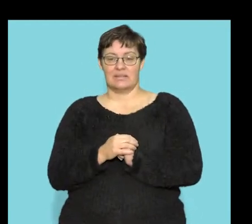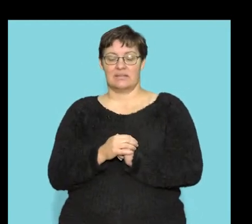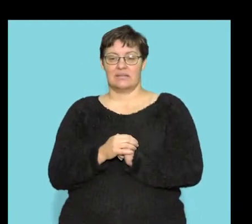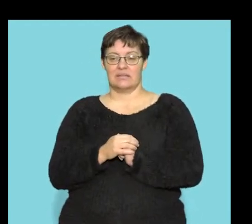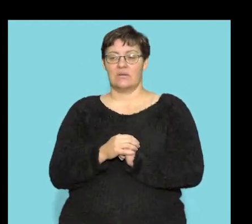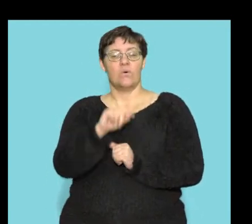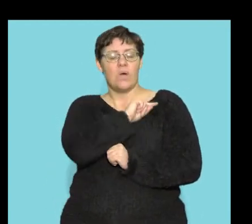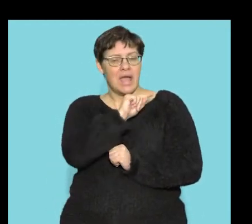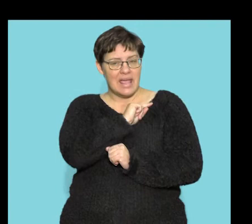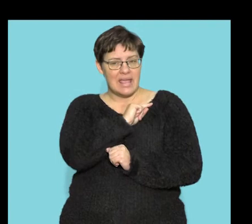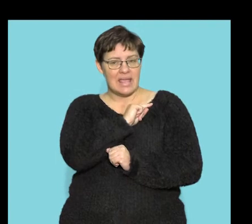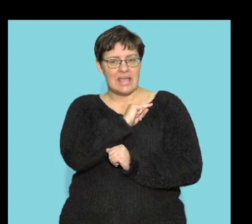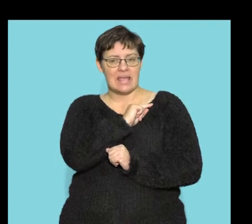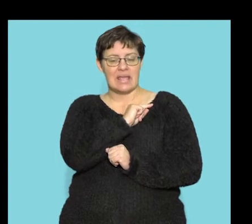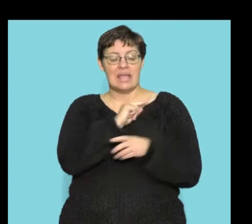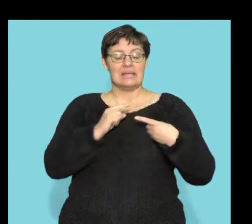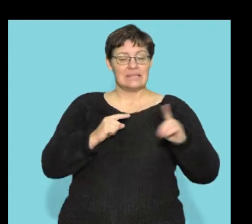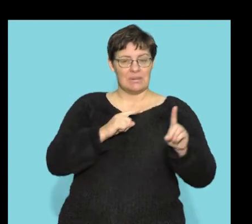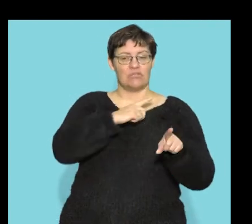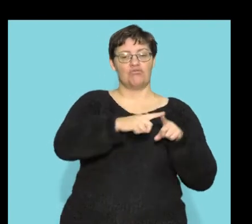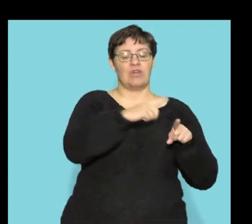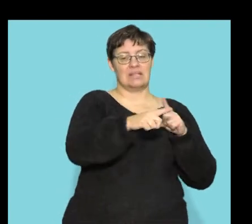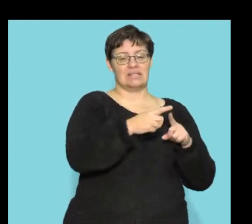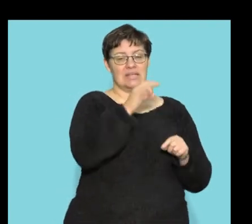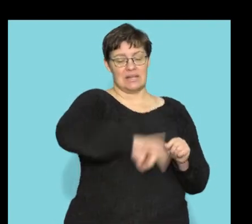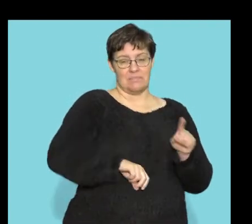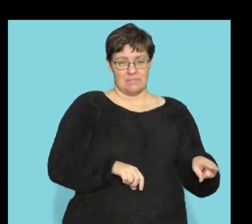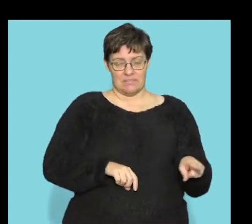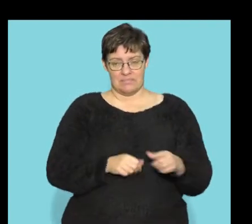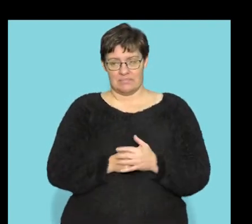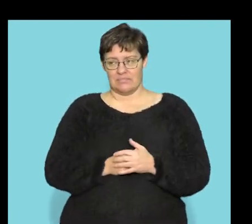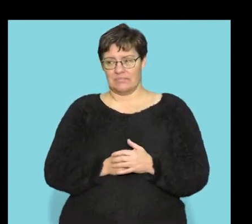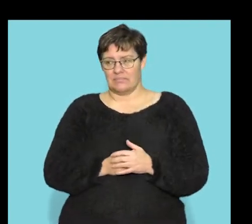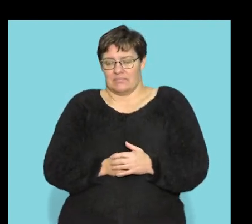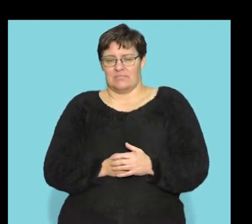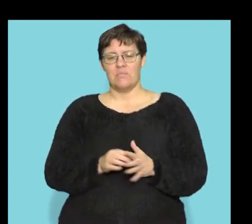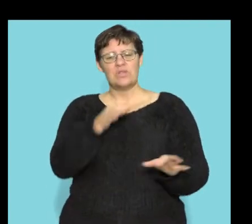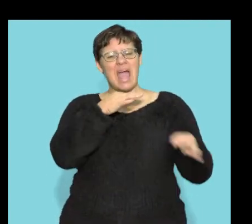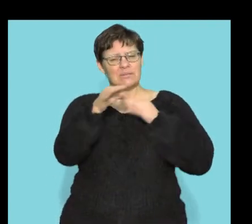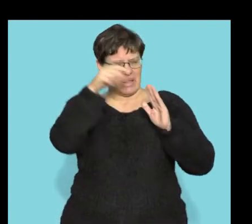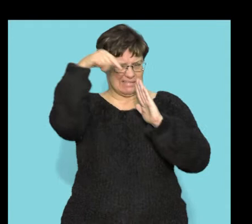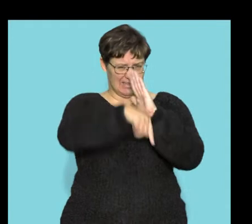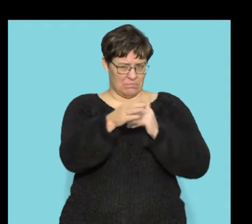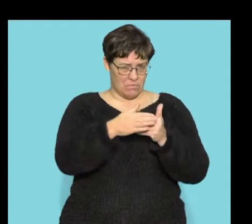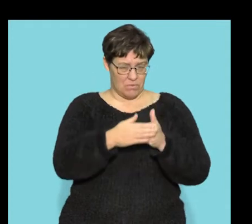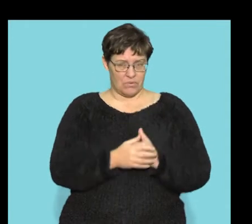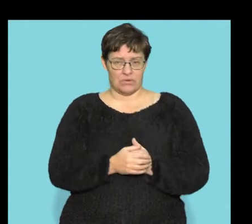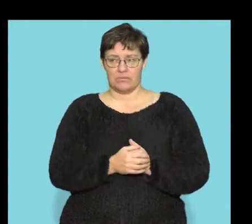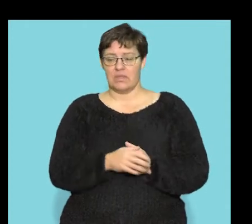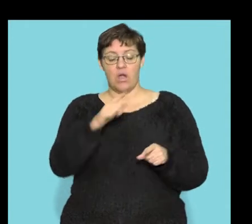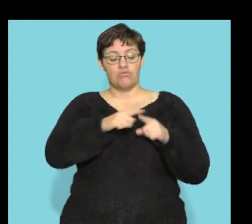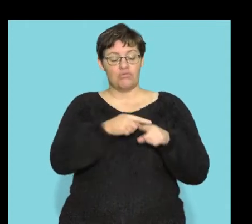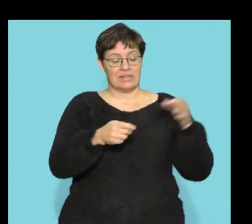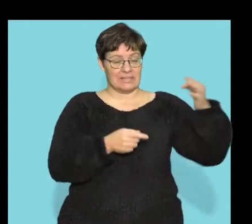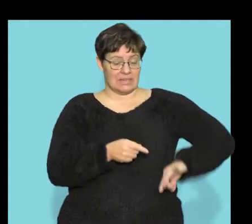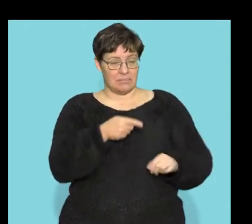Minus, why? Debit the rent income. Let me just explain this a little bit further for you. Here's my rent income,